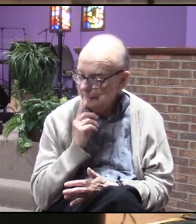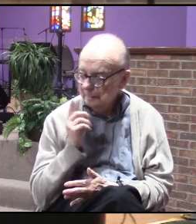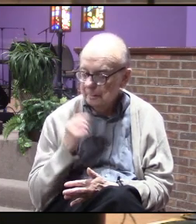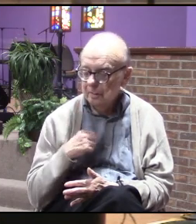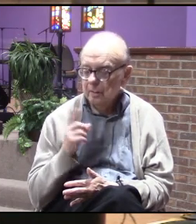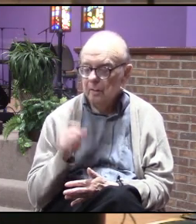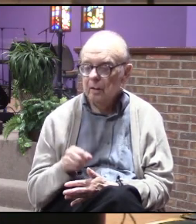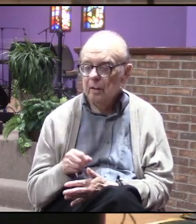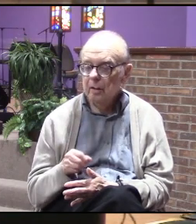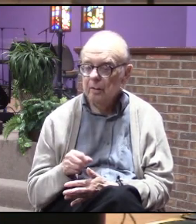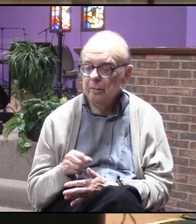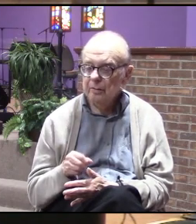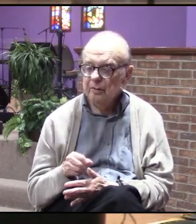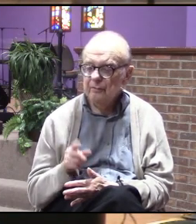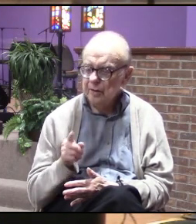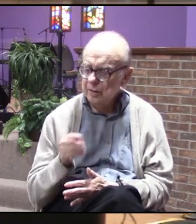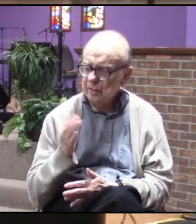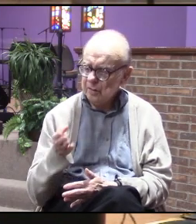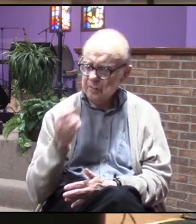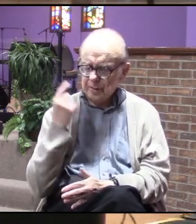is I need you to just think